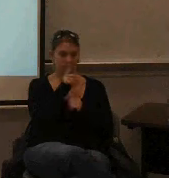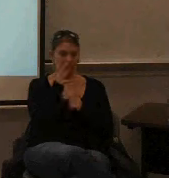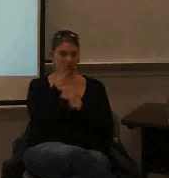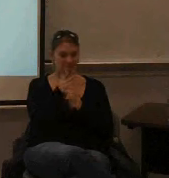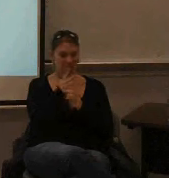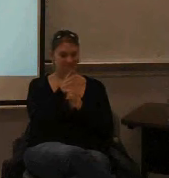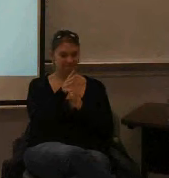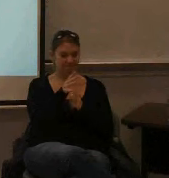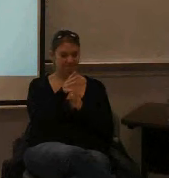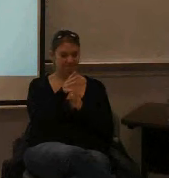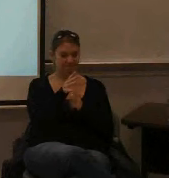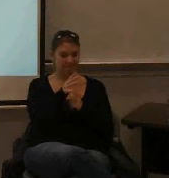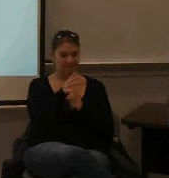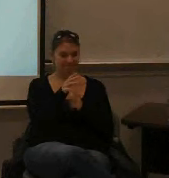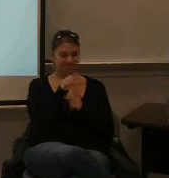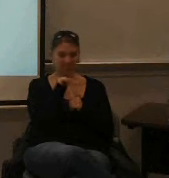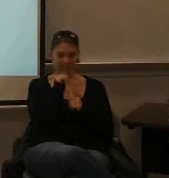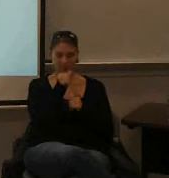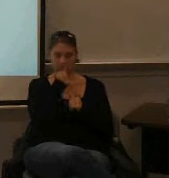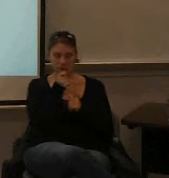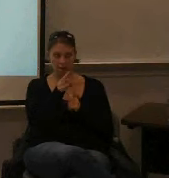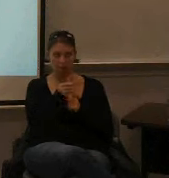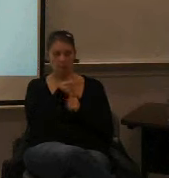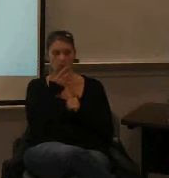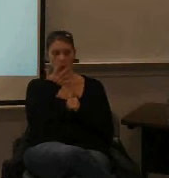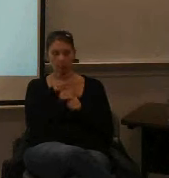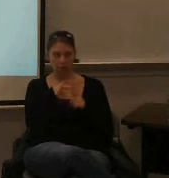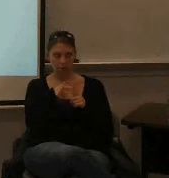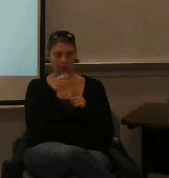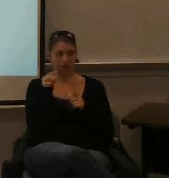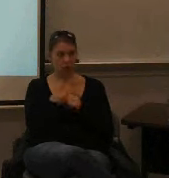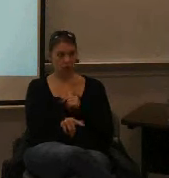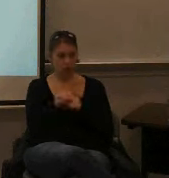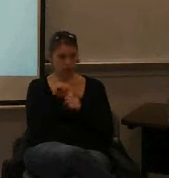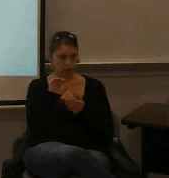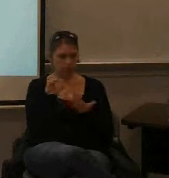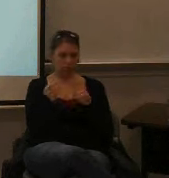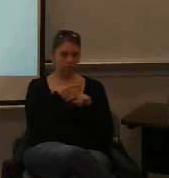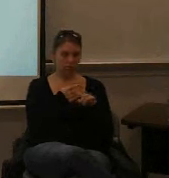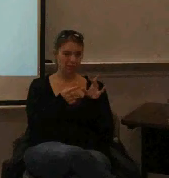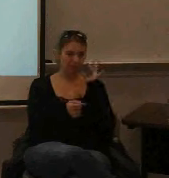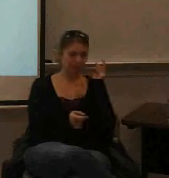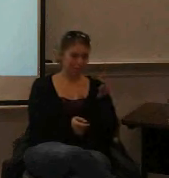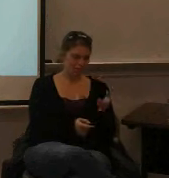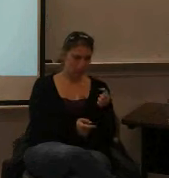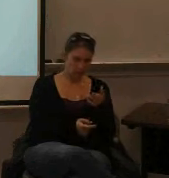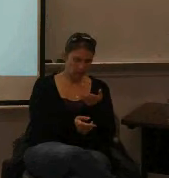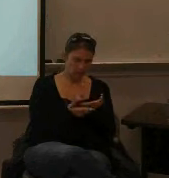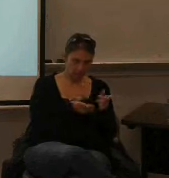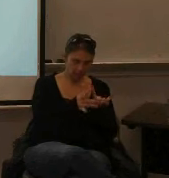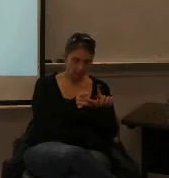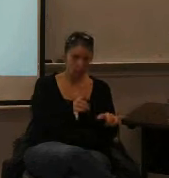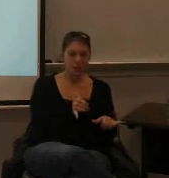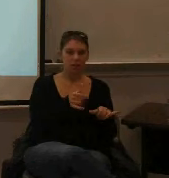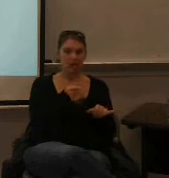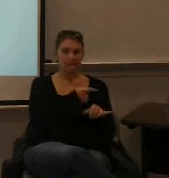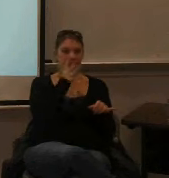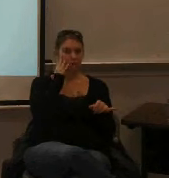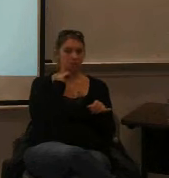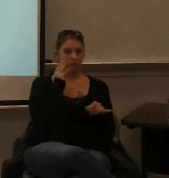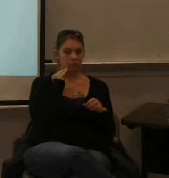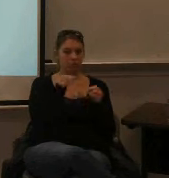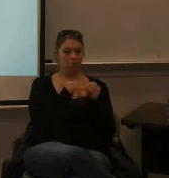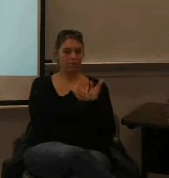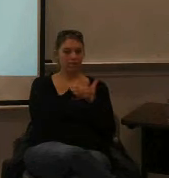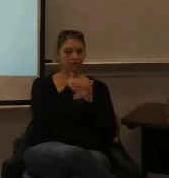fairly intolerant of both warmer temperatures and lower oxygen, as opposed to, say, catfish or something like that, which experiences it